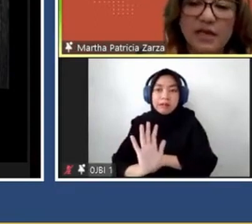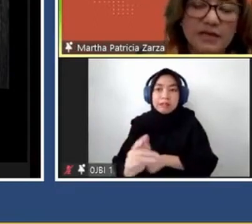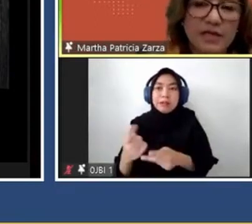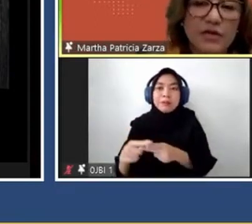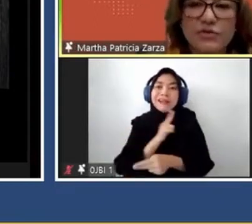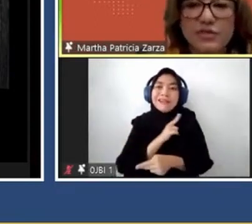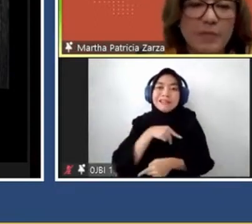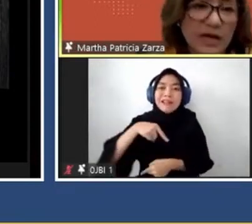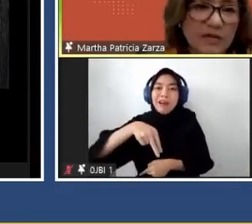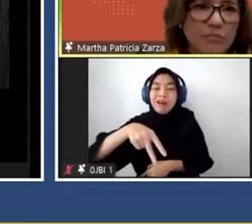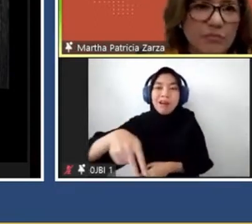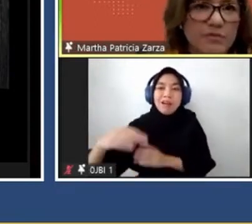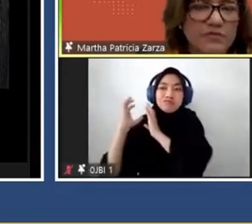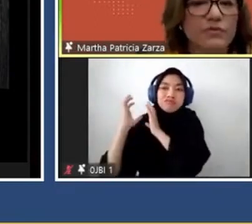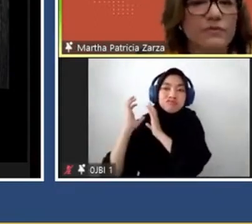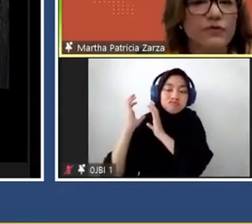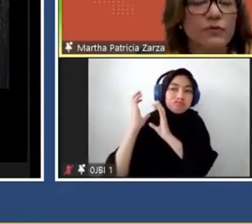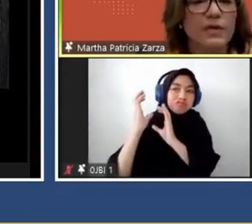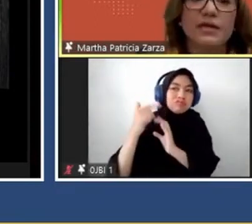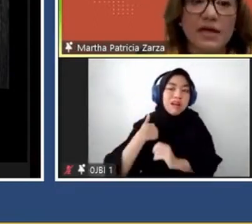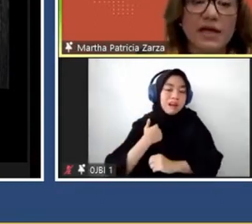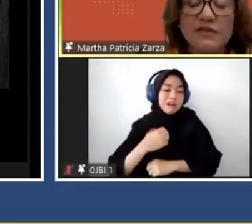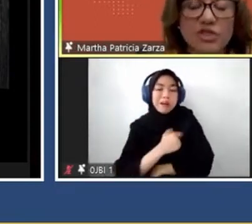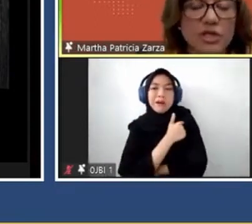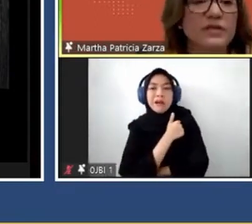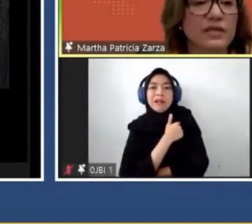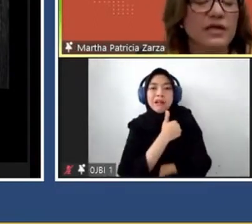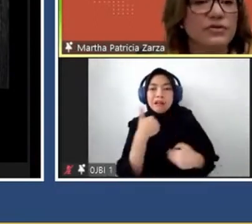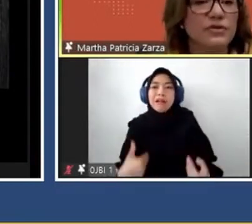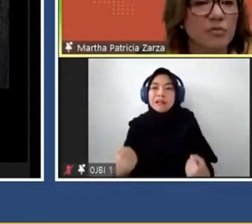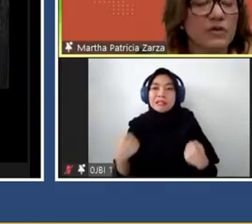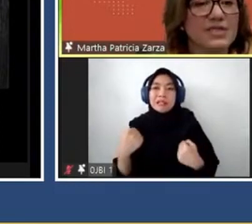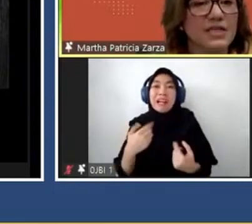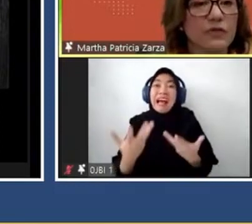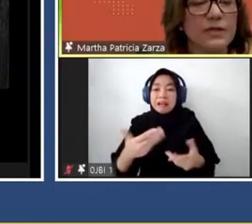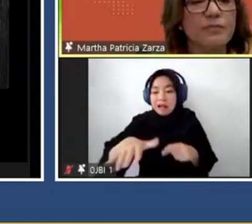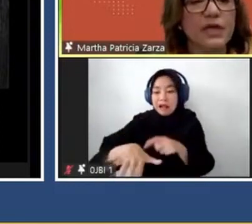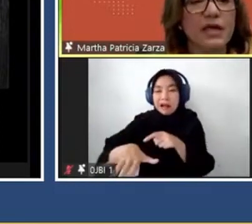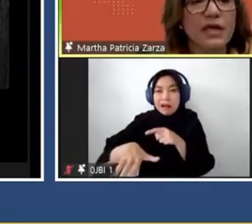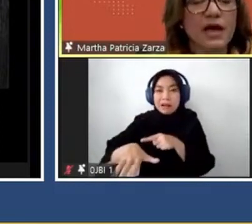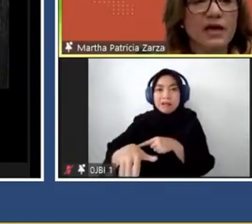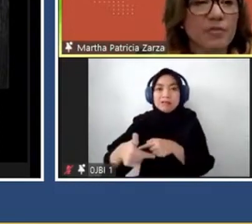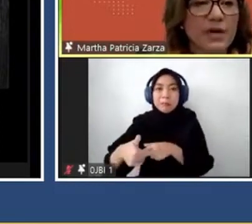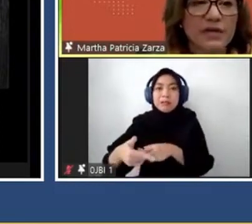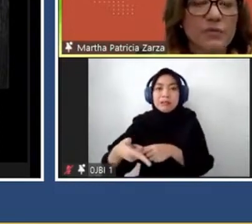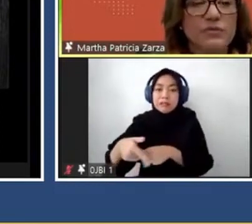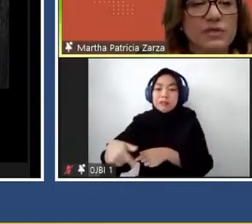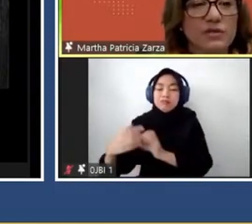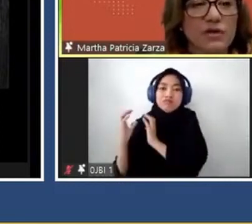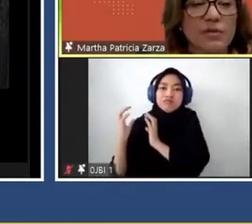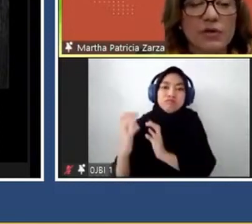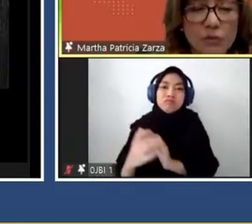themselves, and they causes back problems for women and even children that they also help with this activity. Another pattern